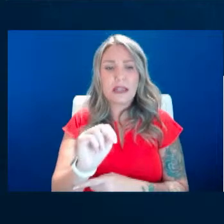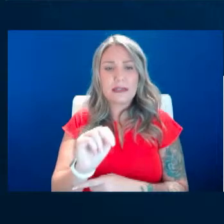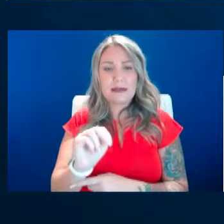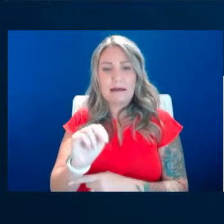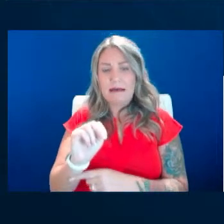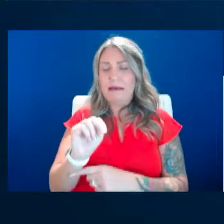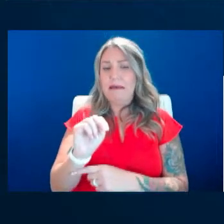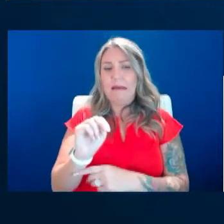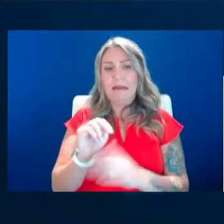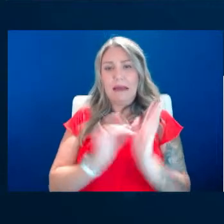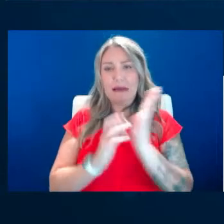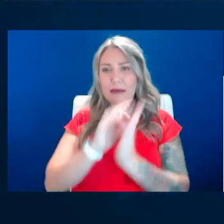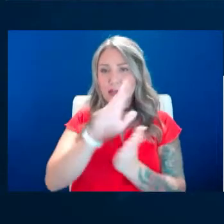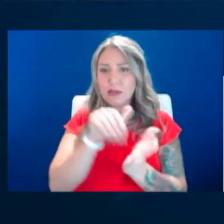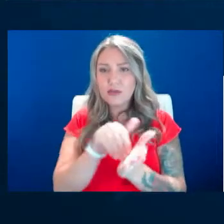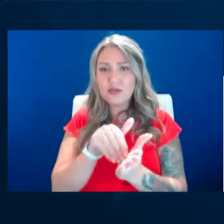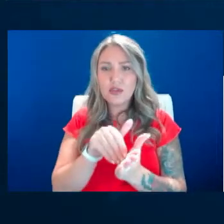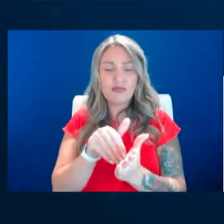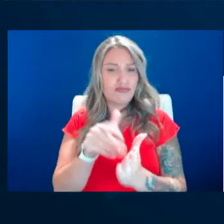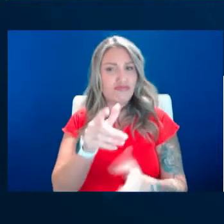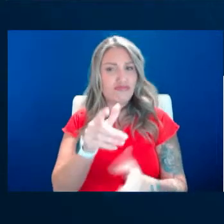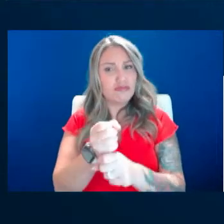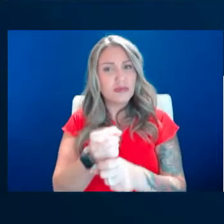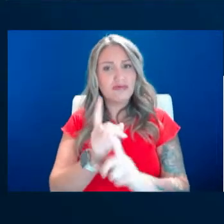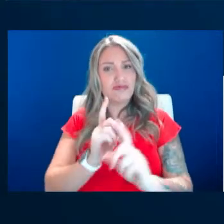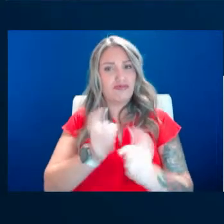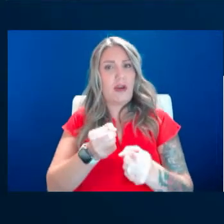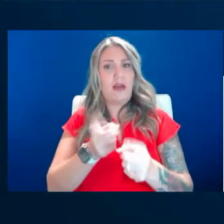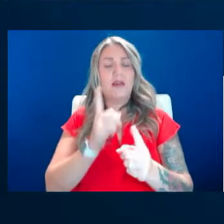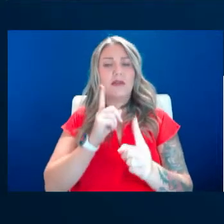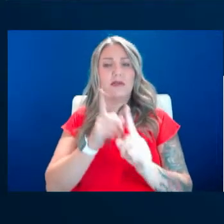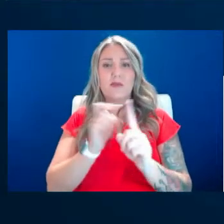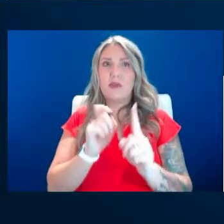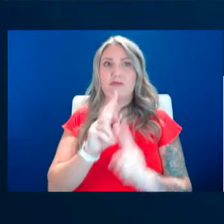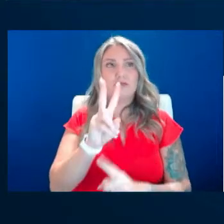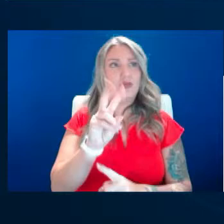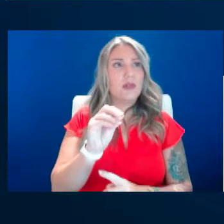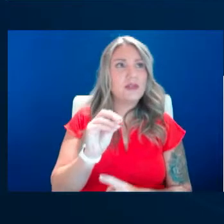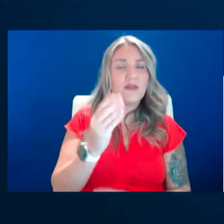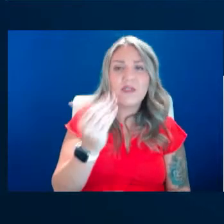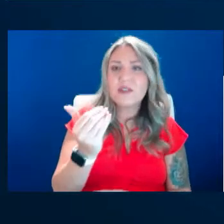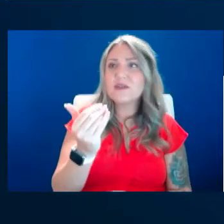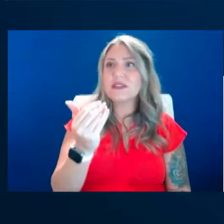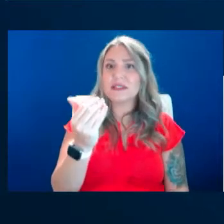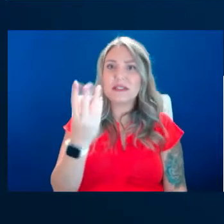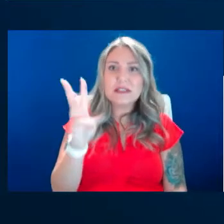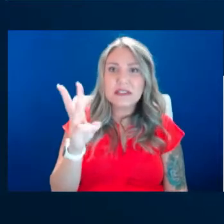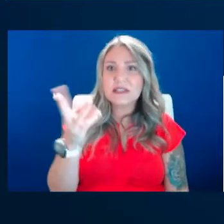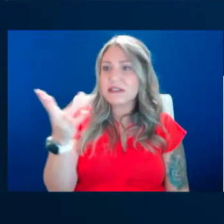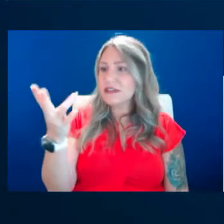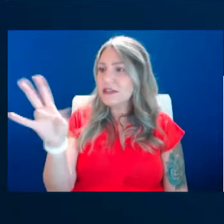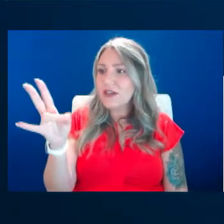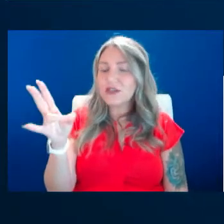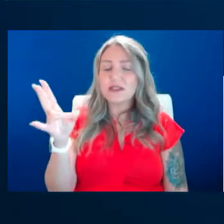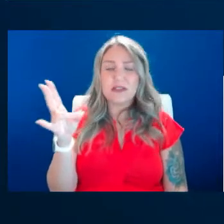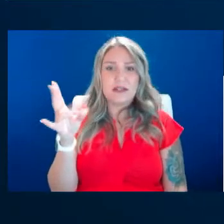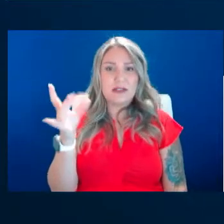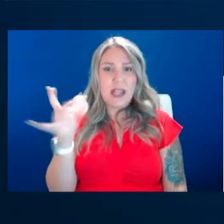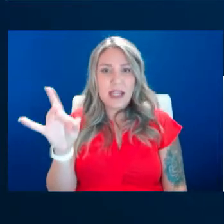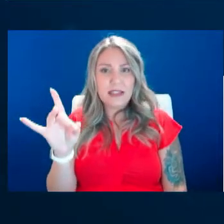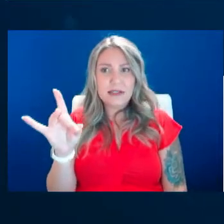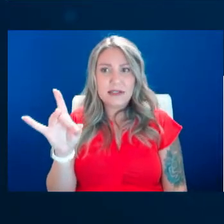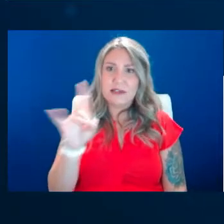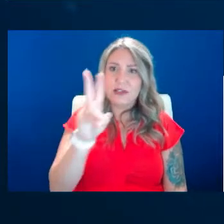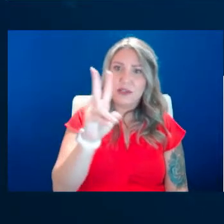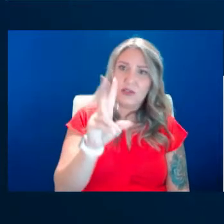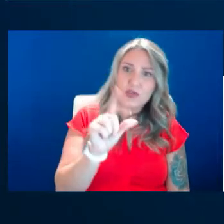V Foundation many years, 2015, 2017, 2018, and even in 2020. Tell us about some of the